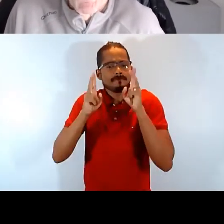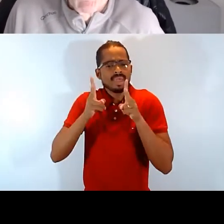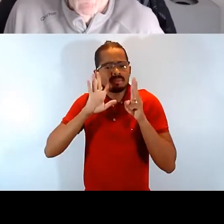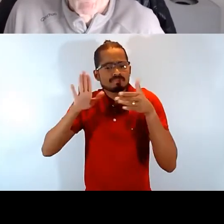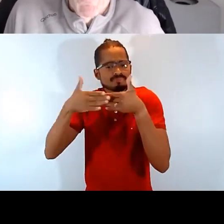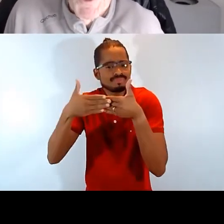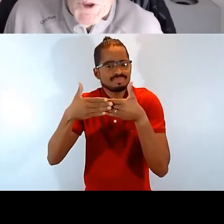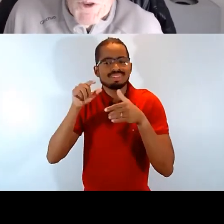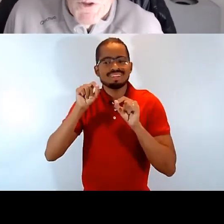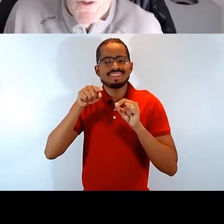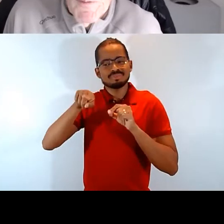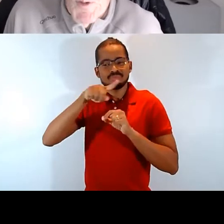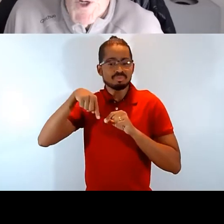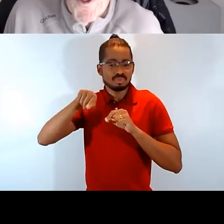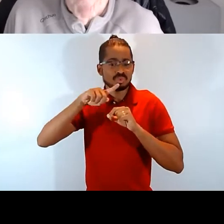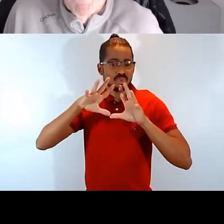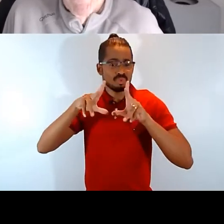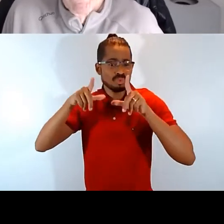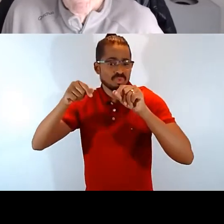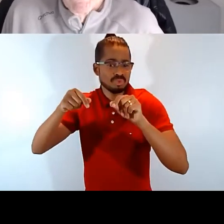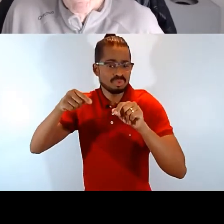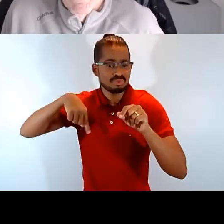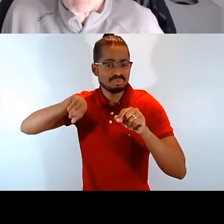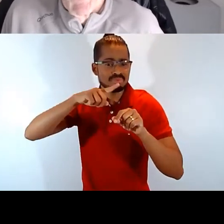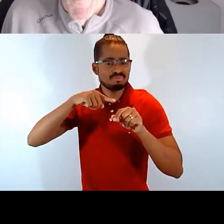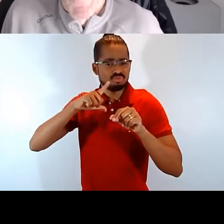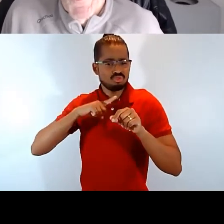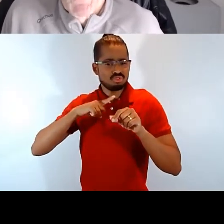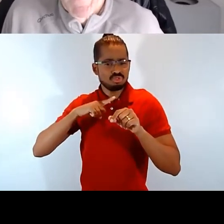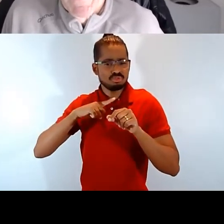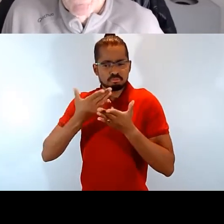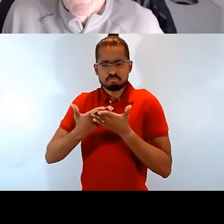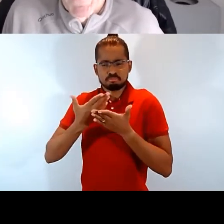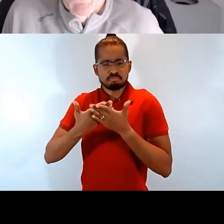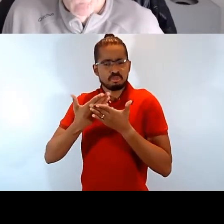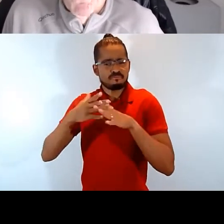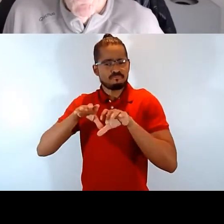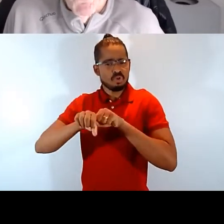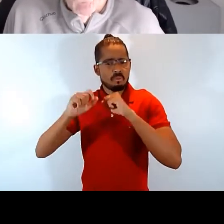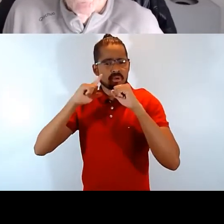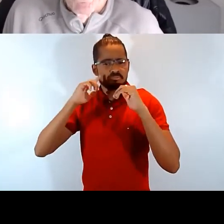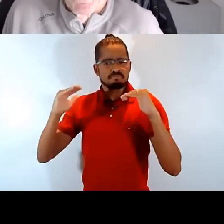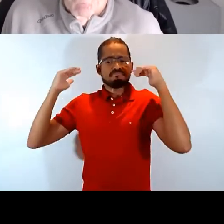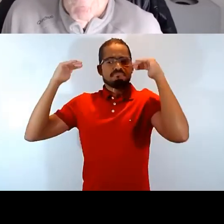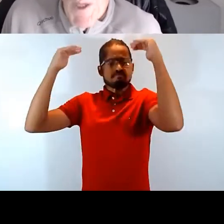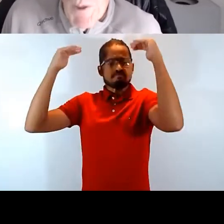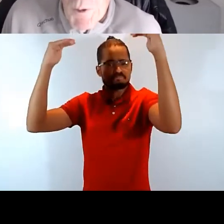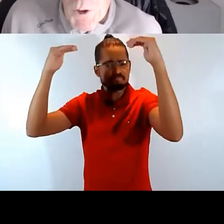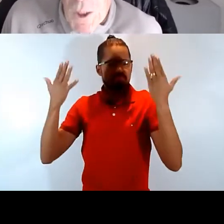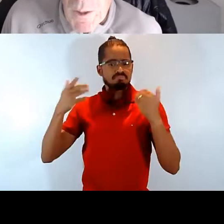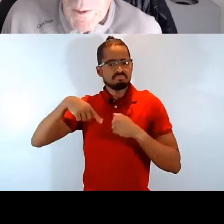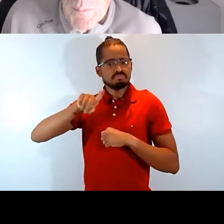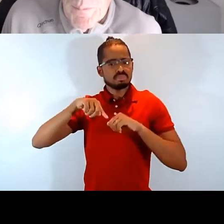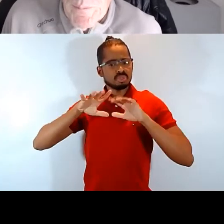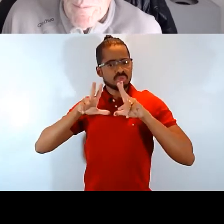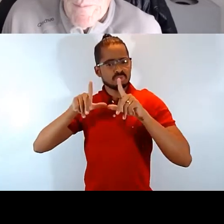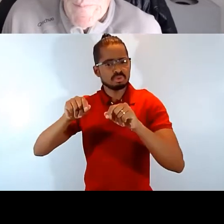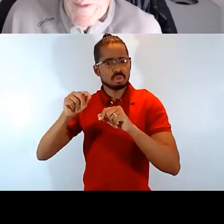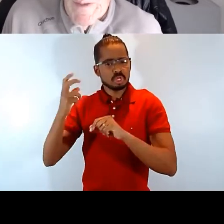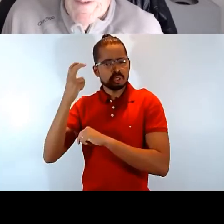even though there were politicians among them. Everyone speaks his or her mother tongue.